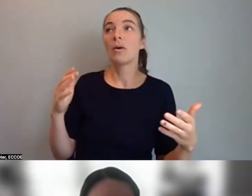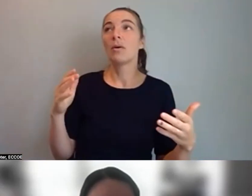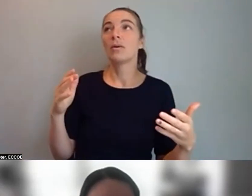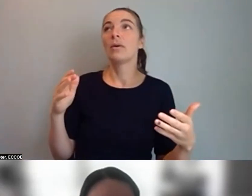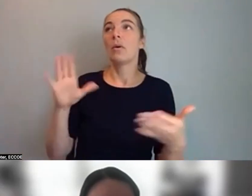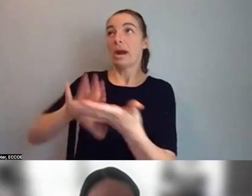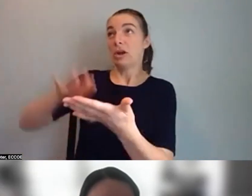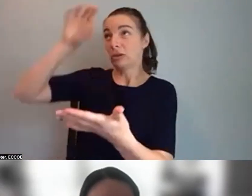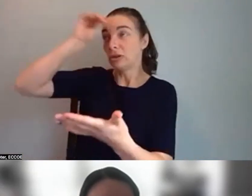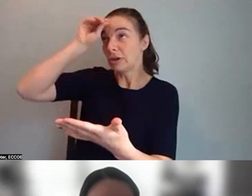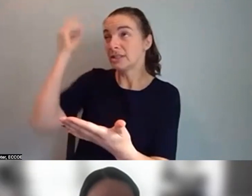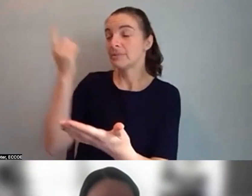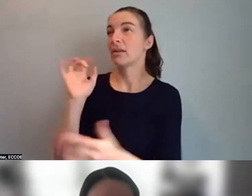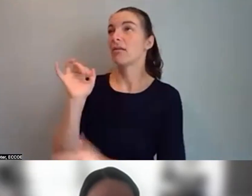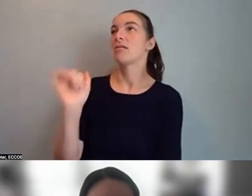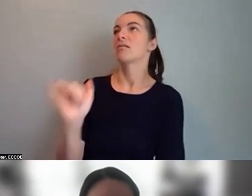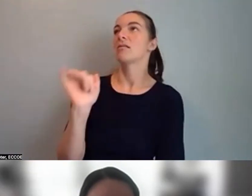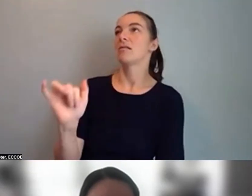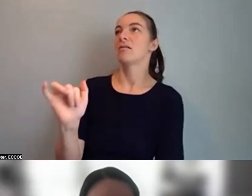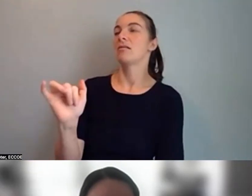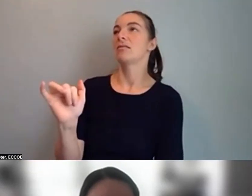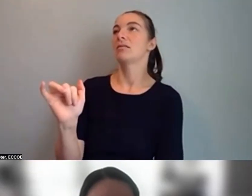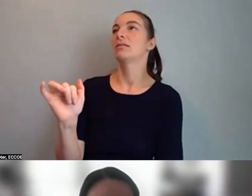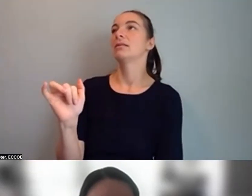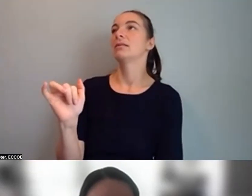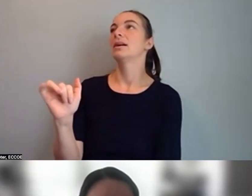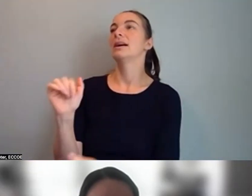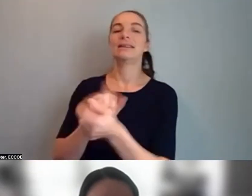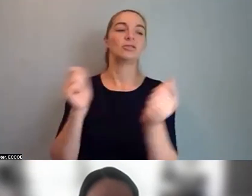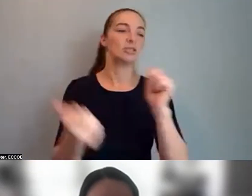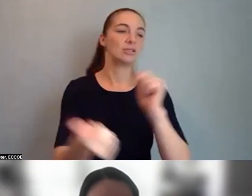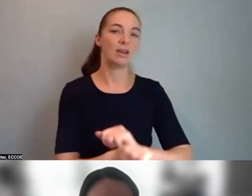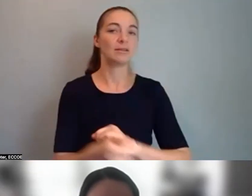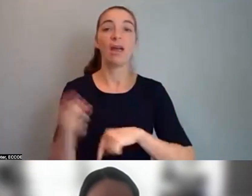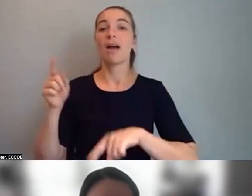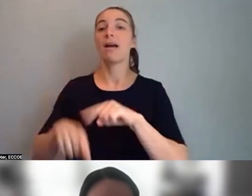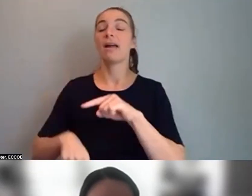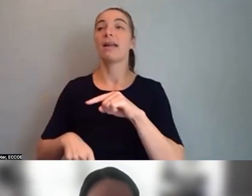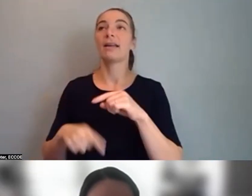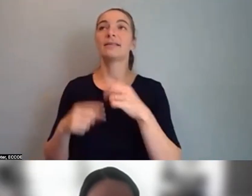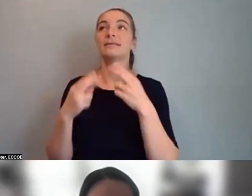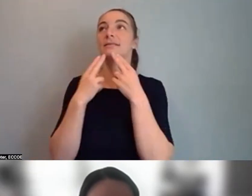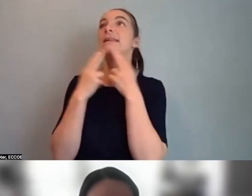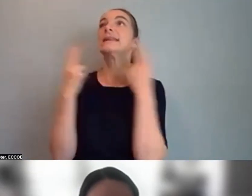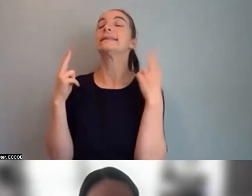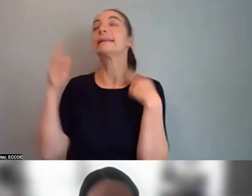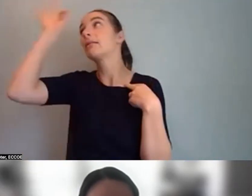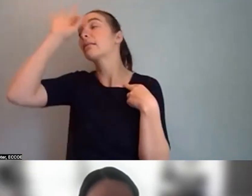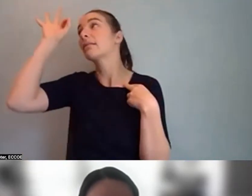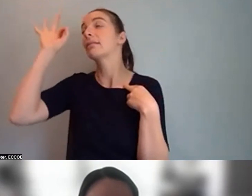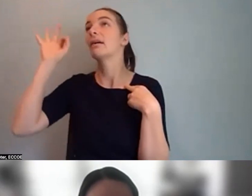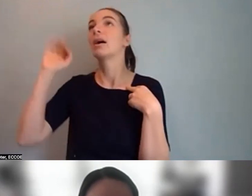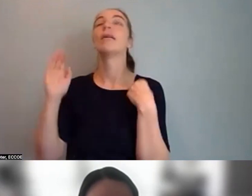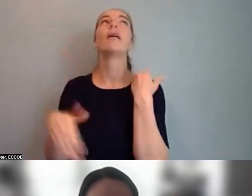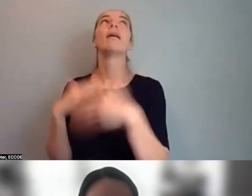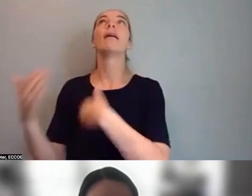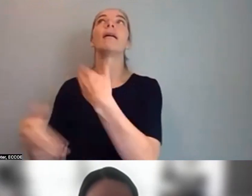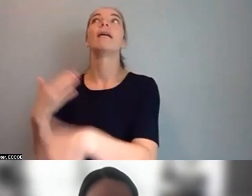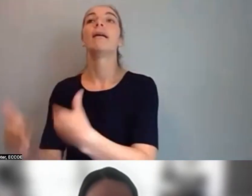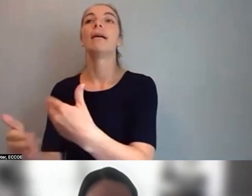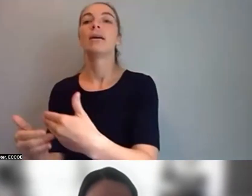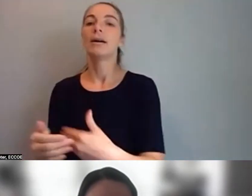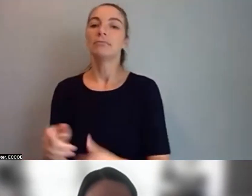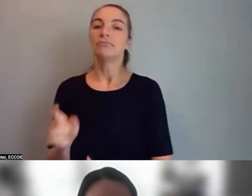there's something that is so wrong that I cannot do whatever I thought I was going to do in my life. You know, and that's what I chose to do and stuff. So